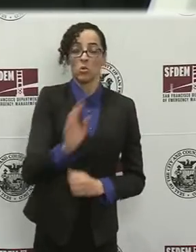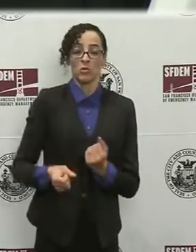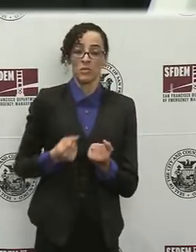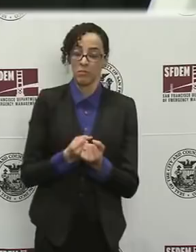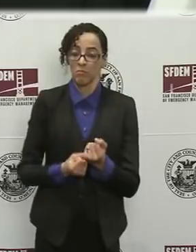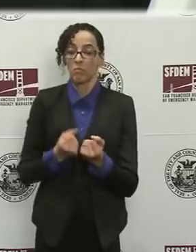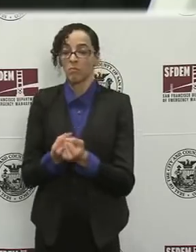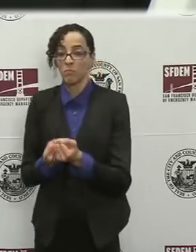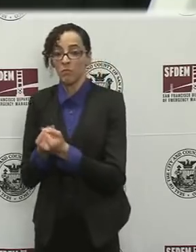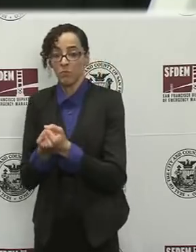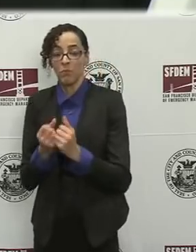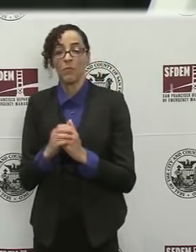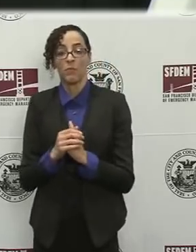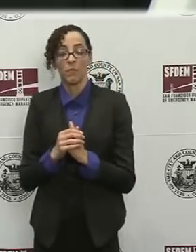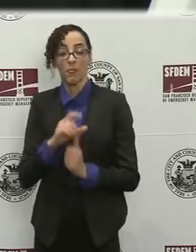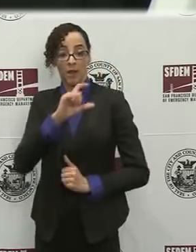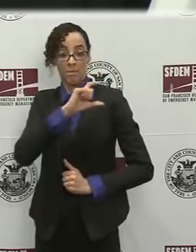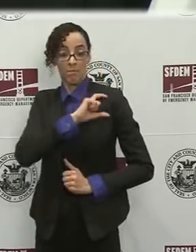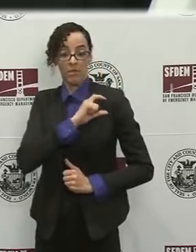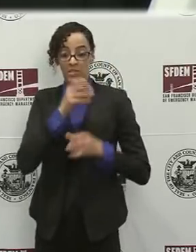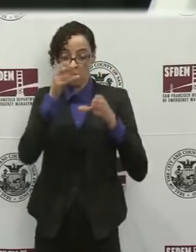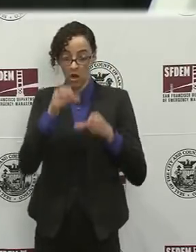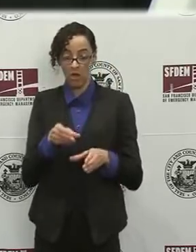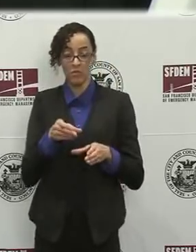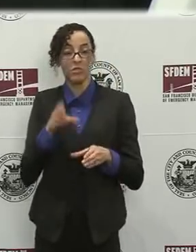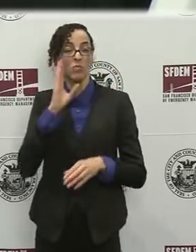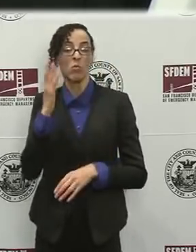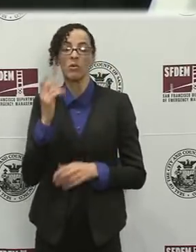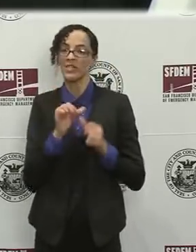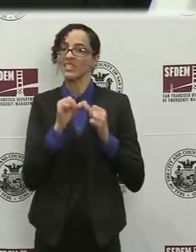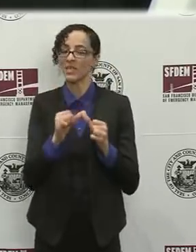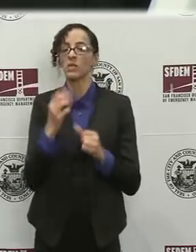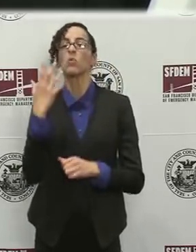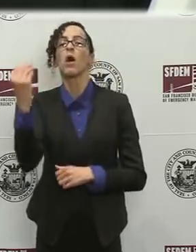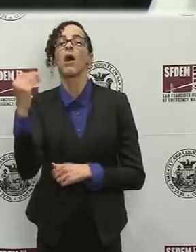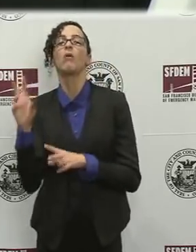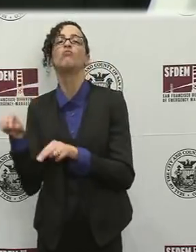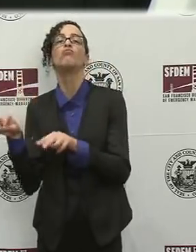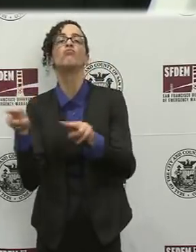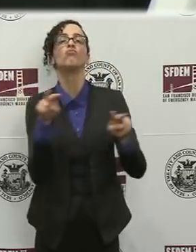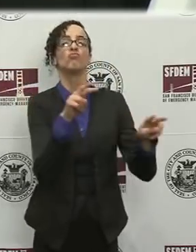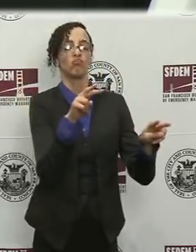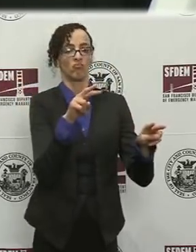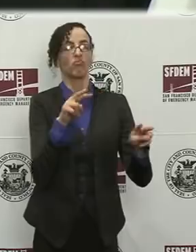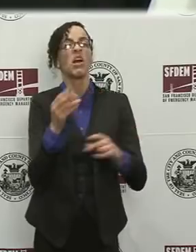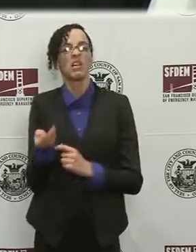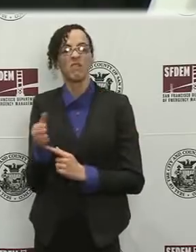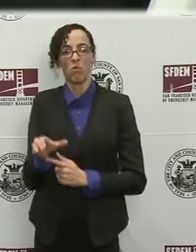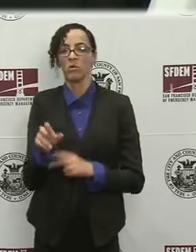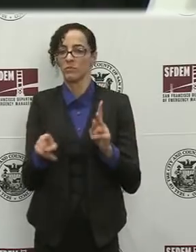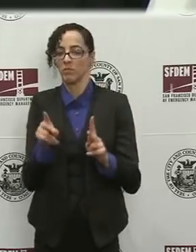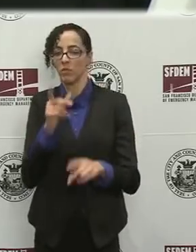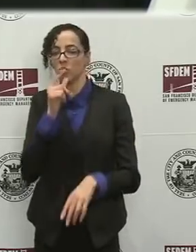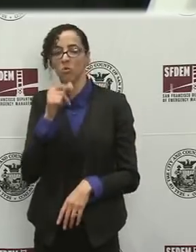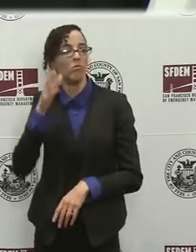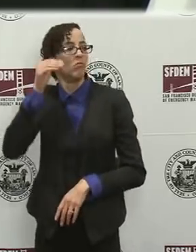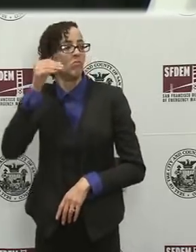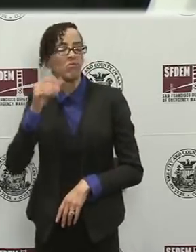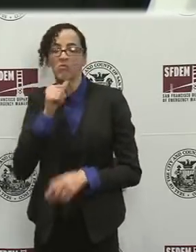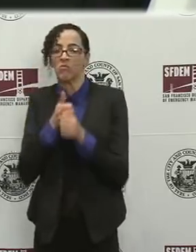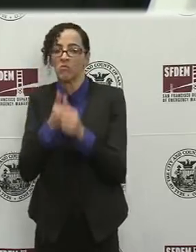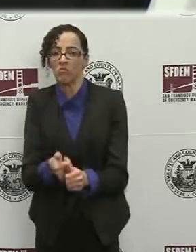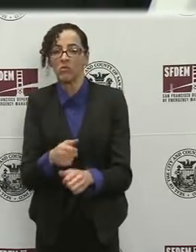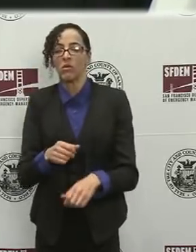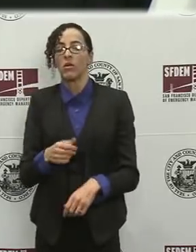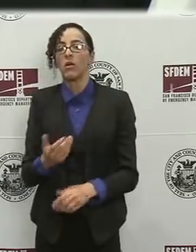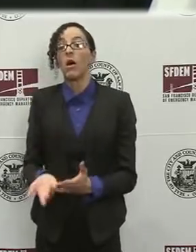force to do our jobs. And again, as I stated, those that have been warned will be cited if we have to go back and